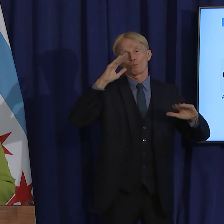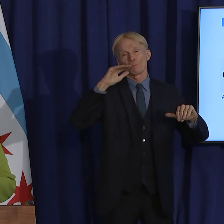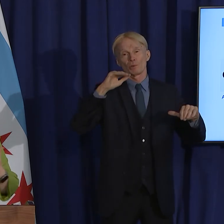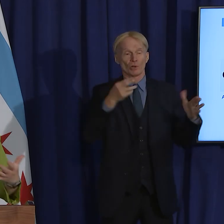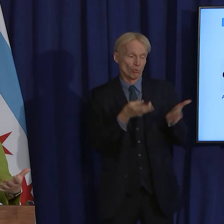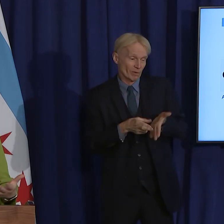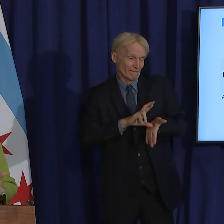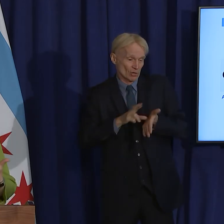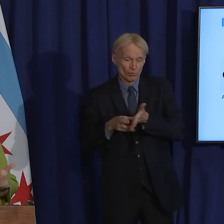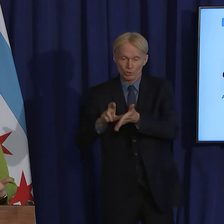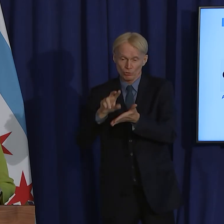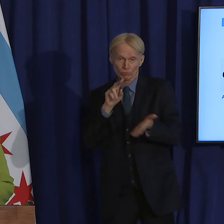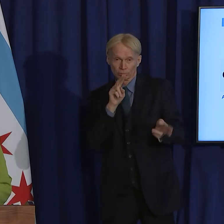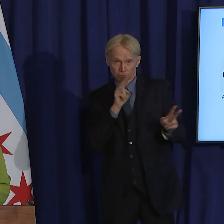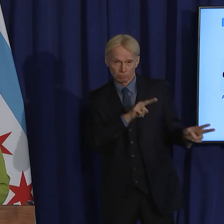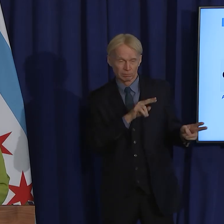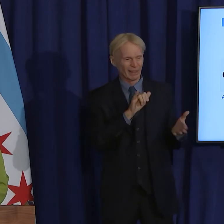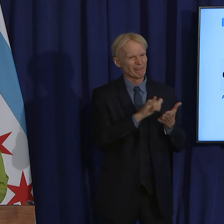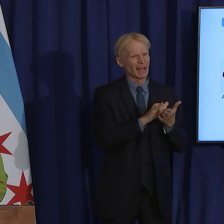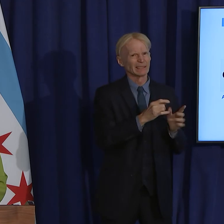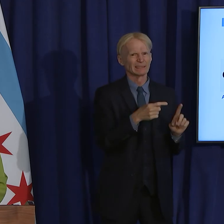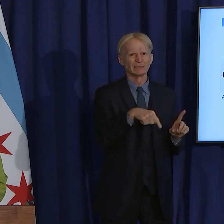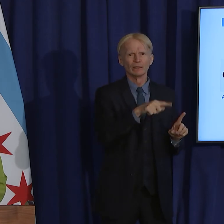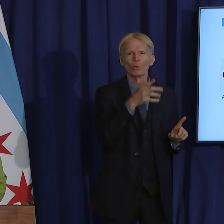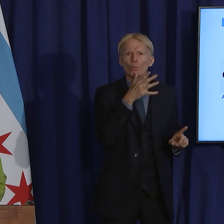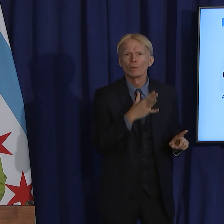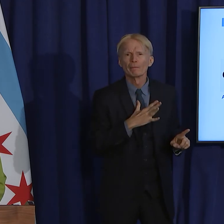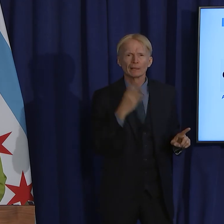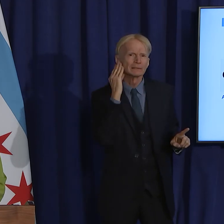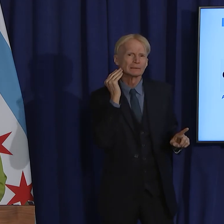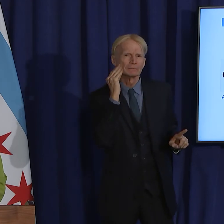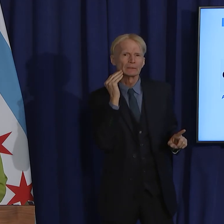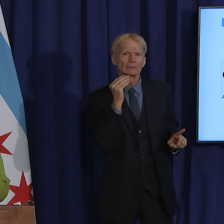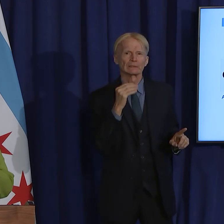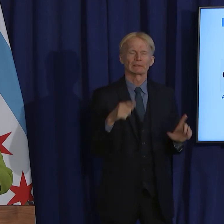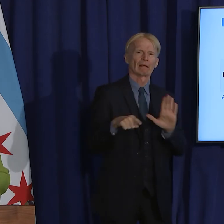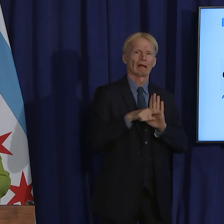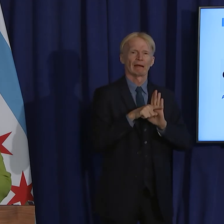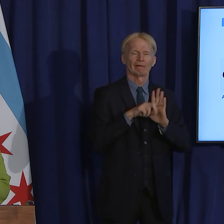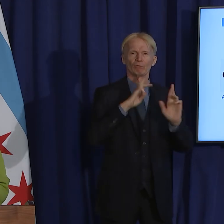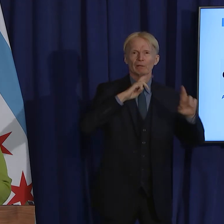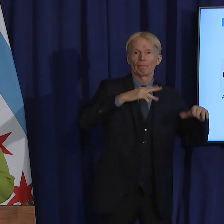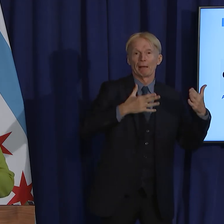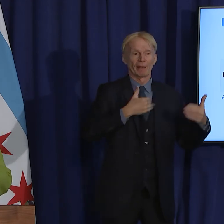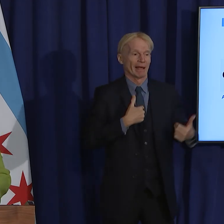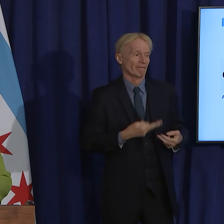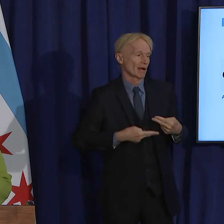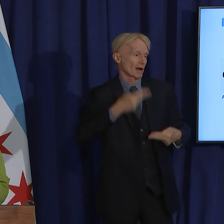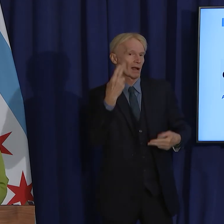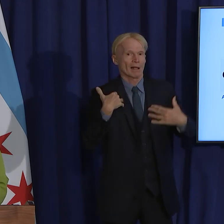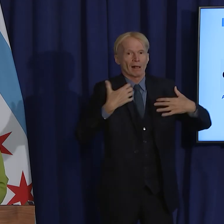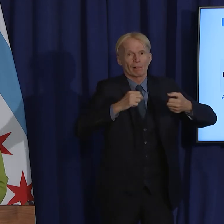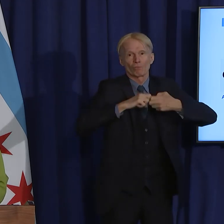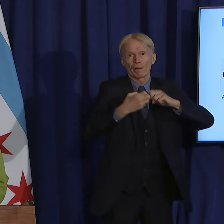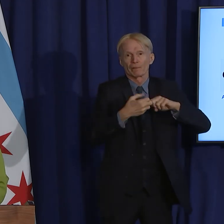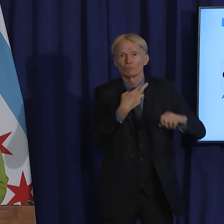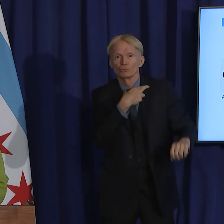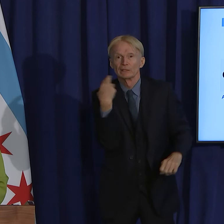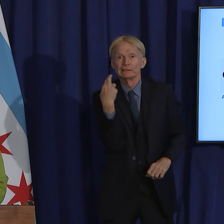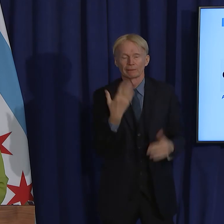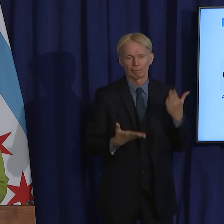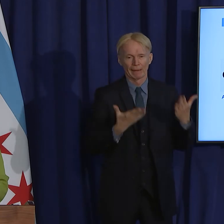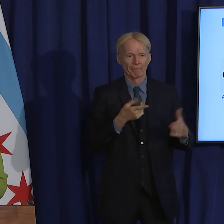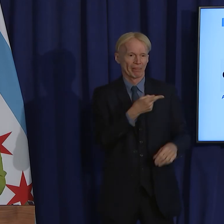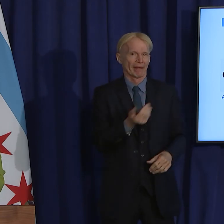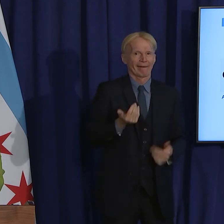was something in these women who had this really severe side effect that perhaps put them at higher risk, or there could be a recommendation,